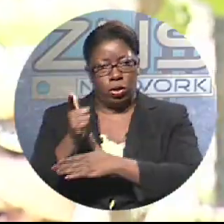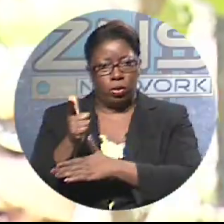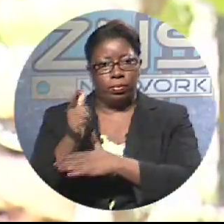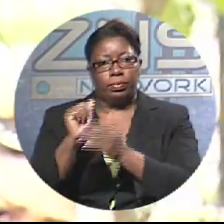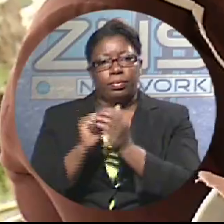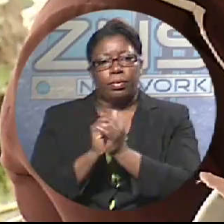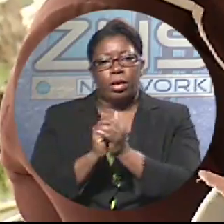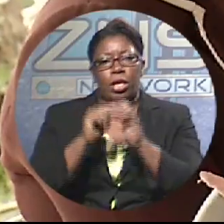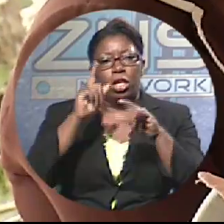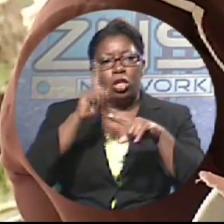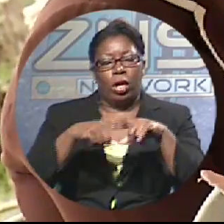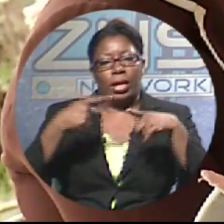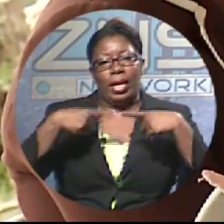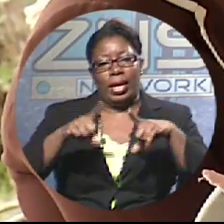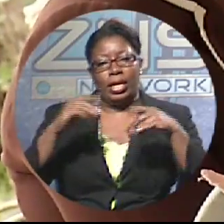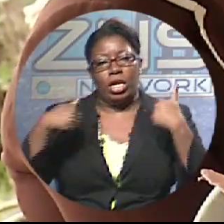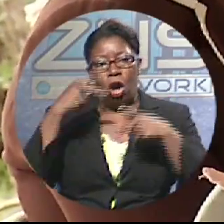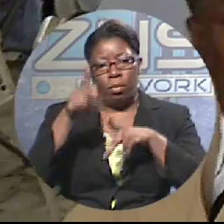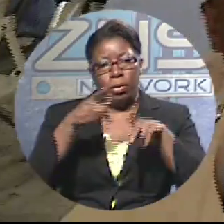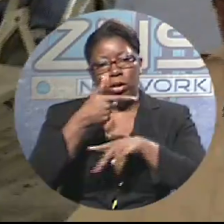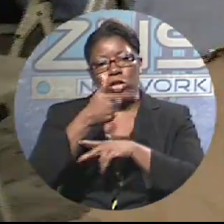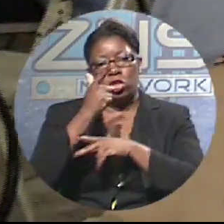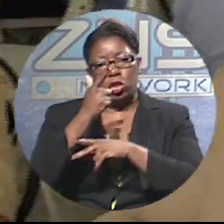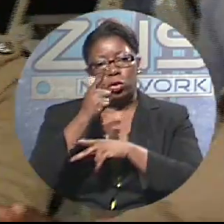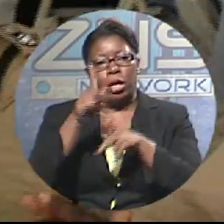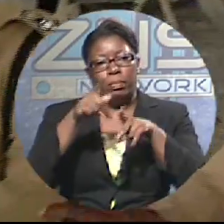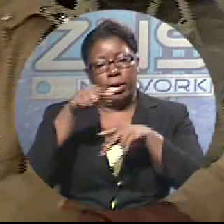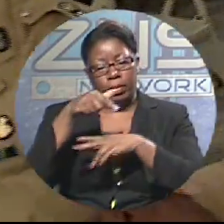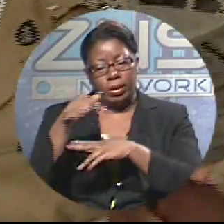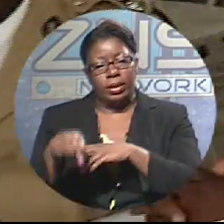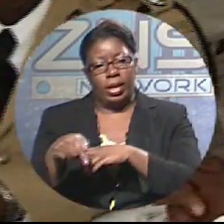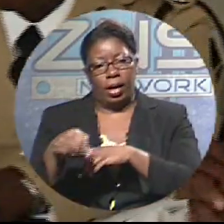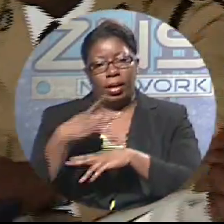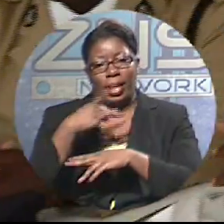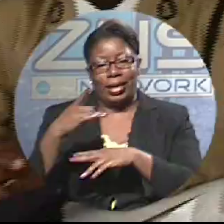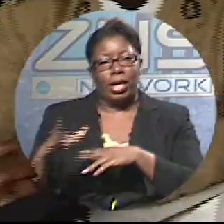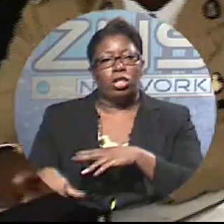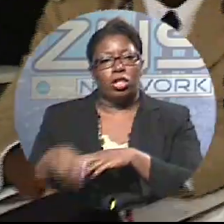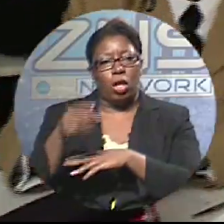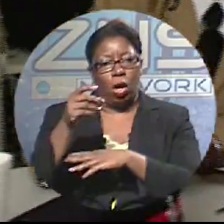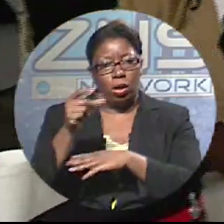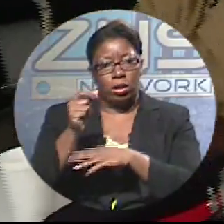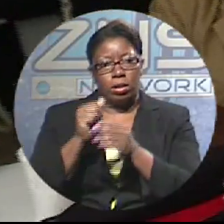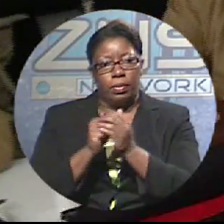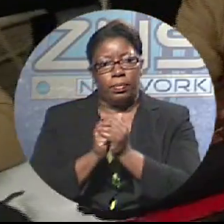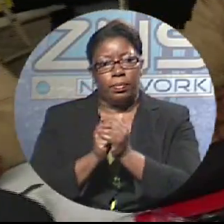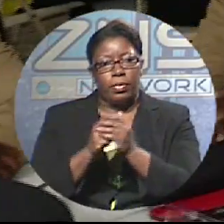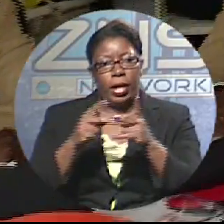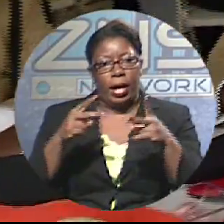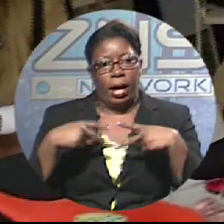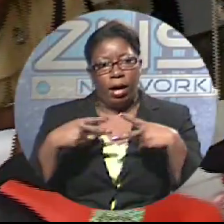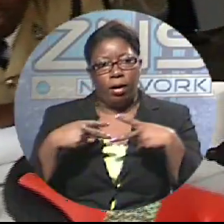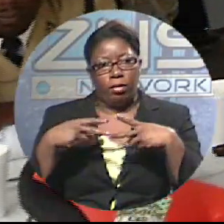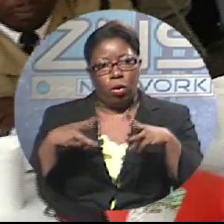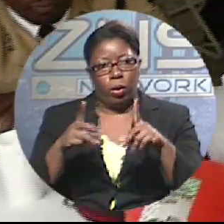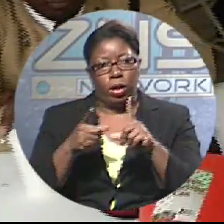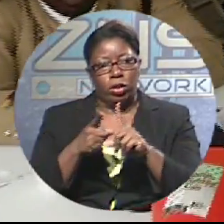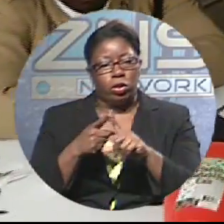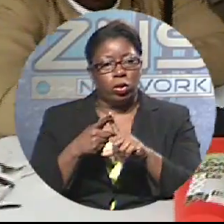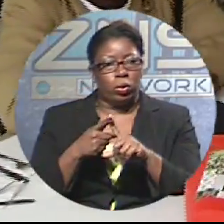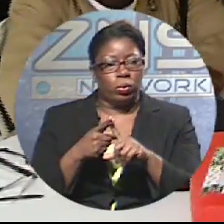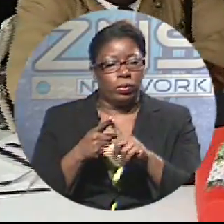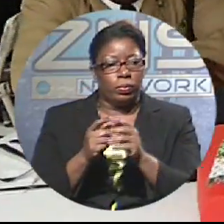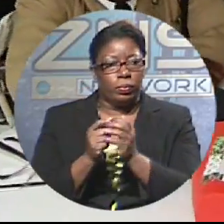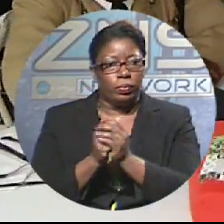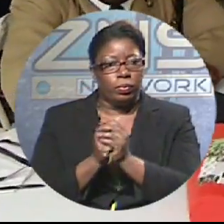as if they're dogs. Mr. Christie says urban renewal has a big role to play in weeding out crime. That I would now wish a